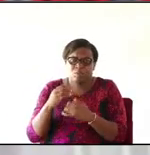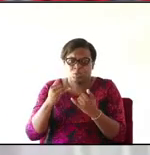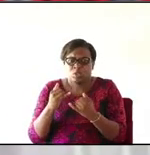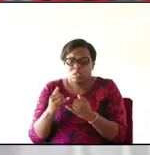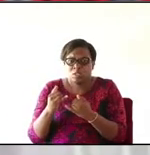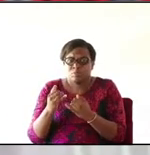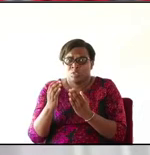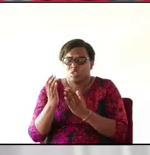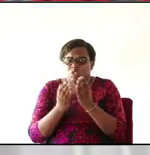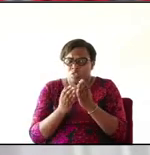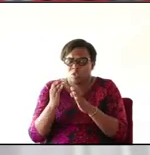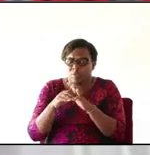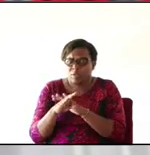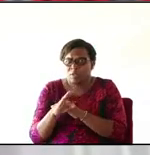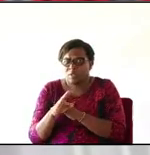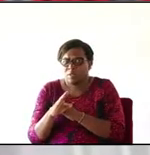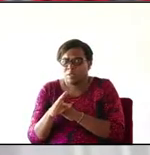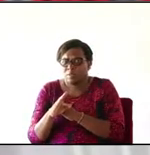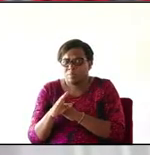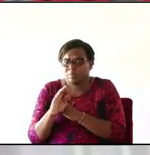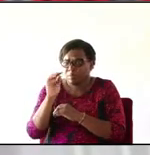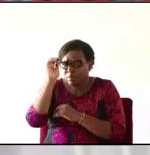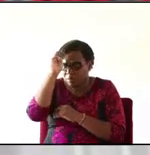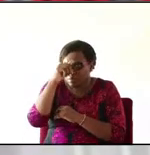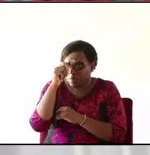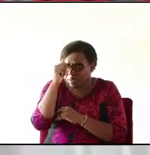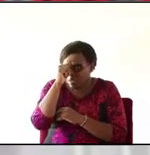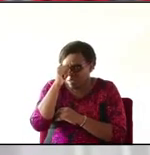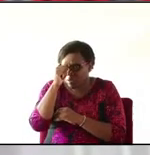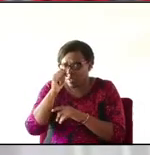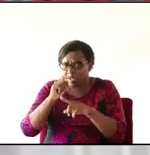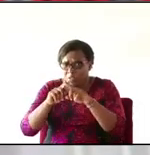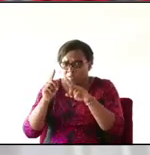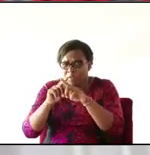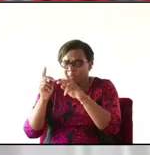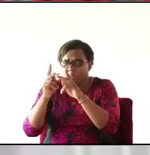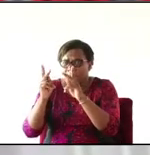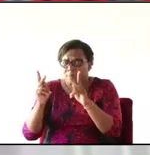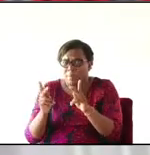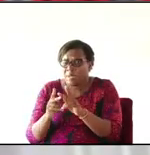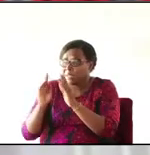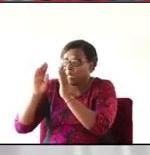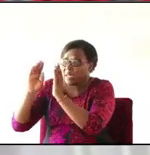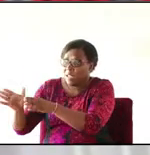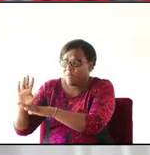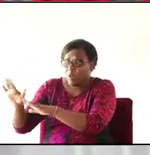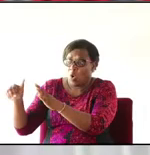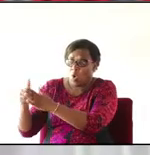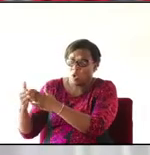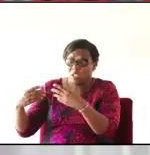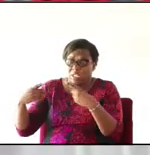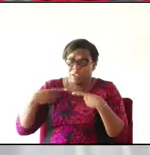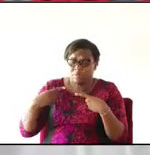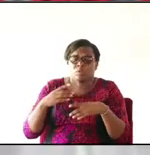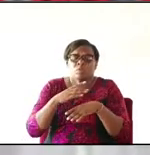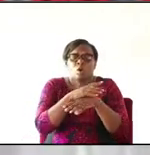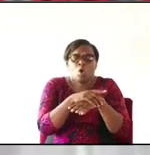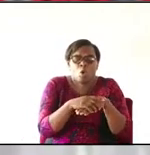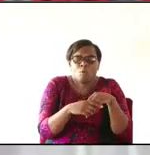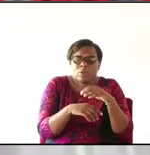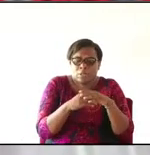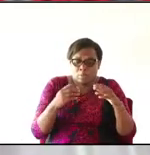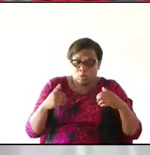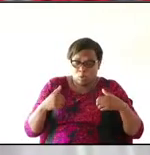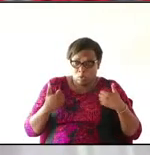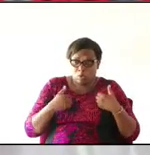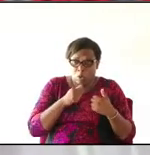in Asia, in Cambodia. Having left all that she had, she was comfortable as a young